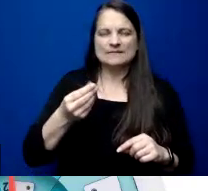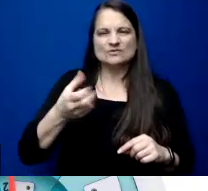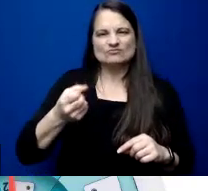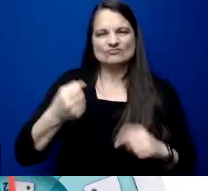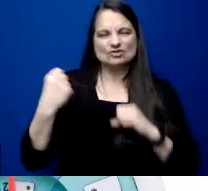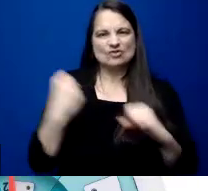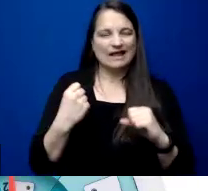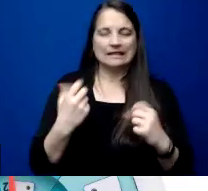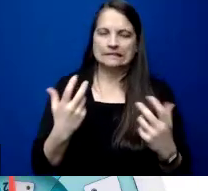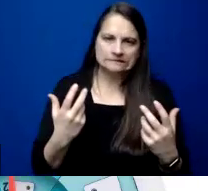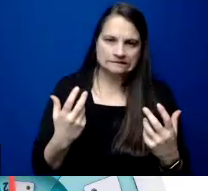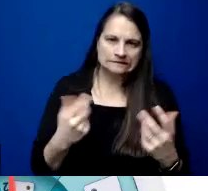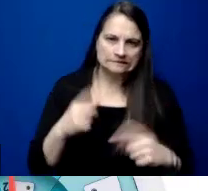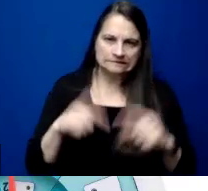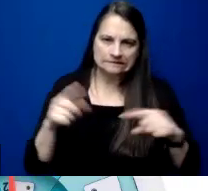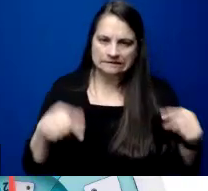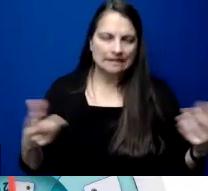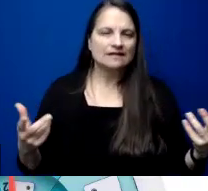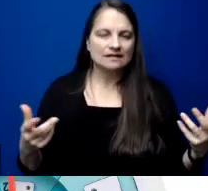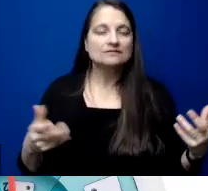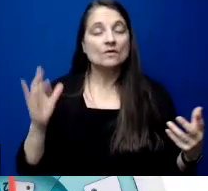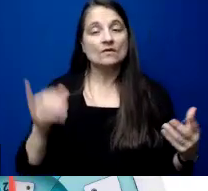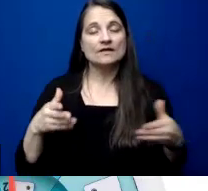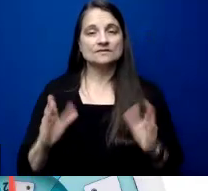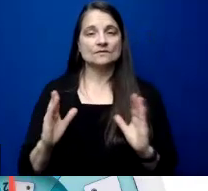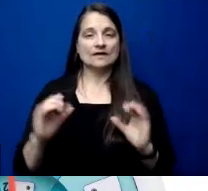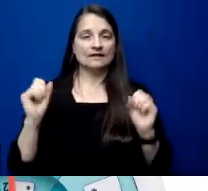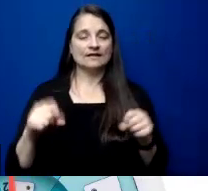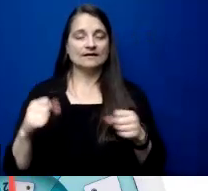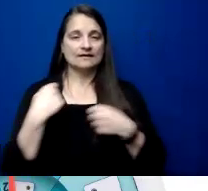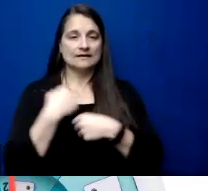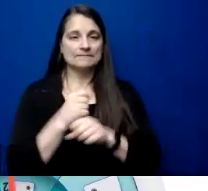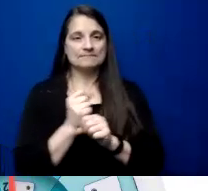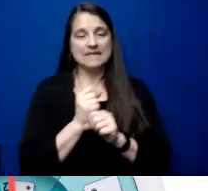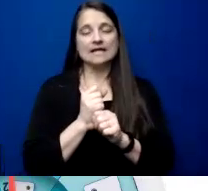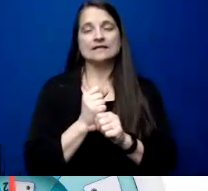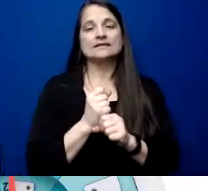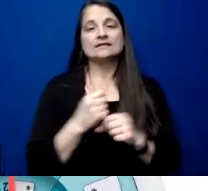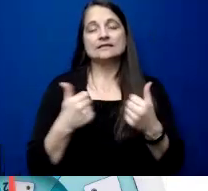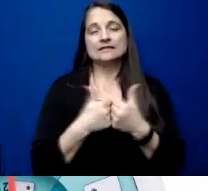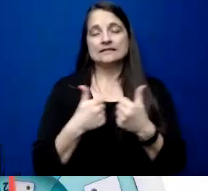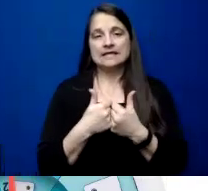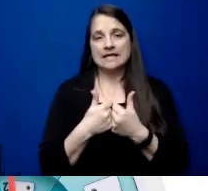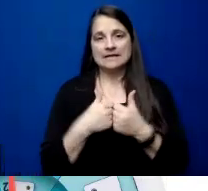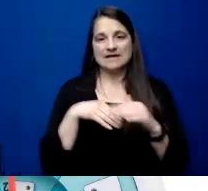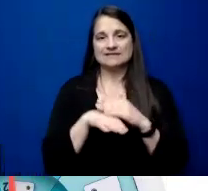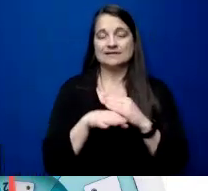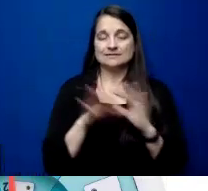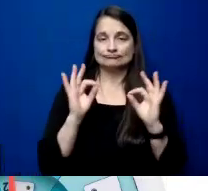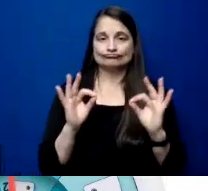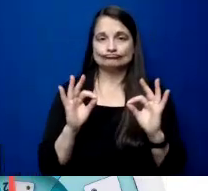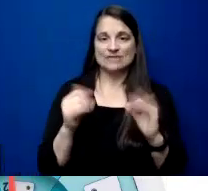might vary. And so that can be a way that can make the game access to the game card options more accessible